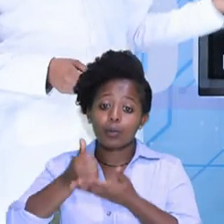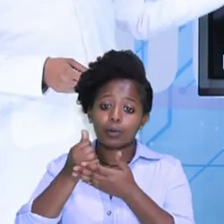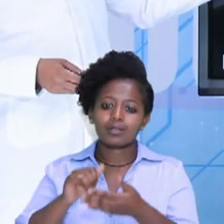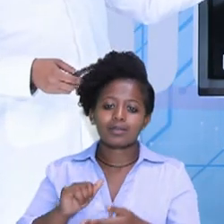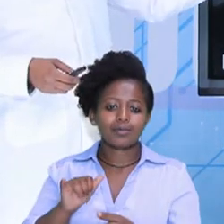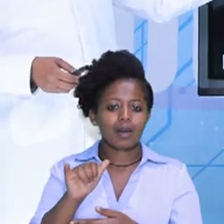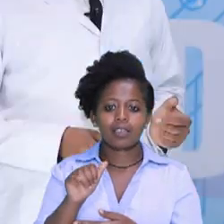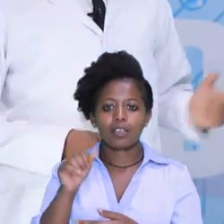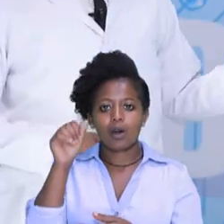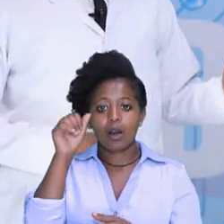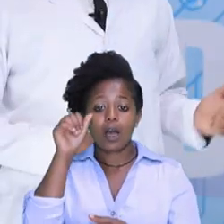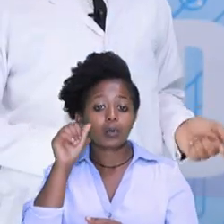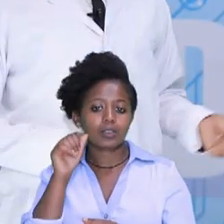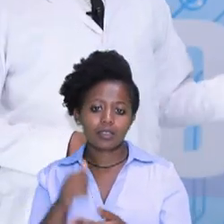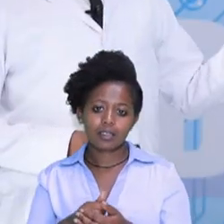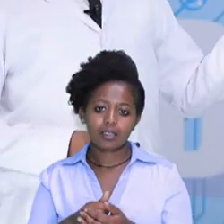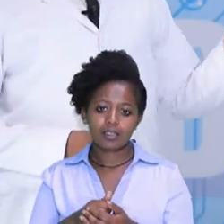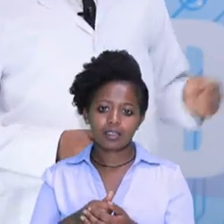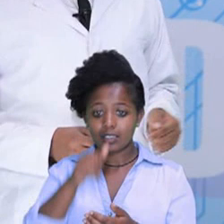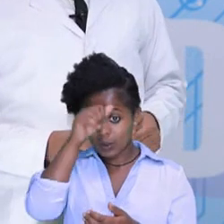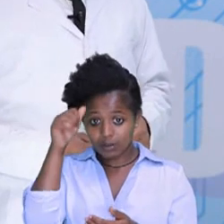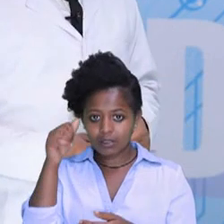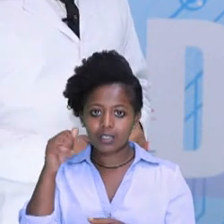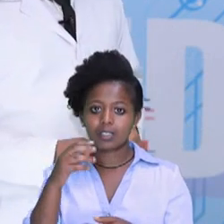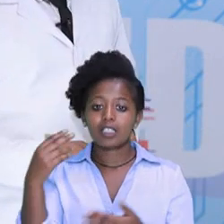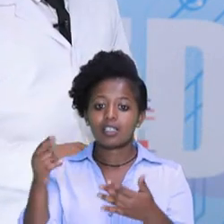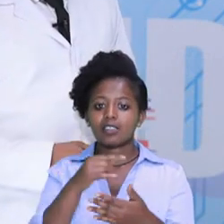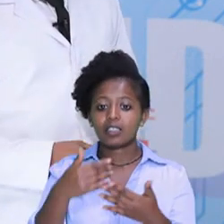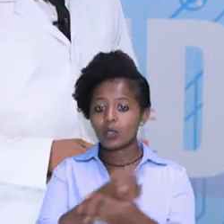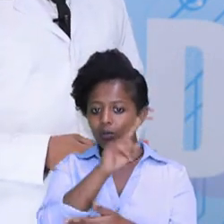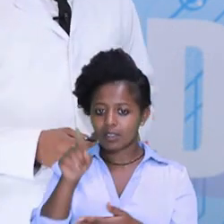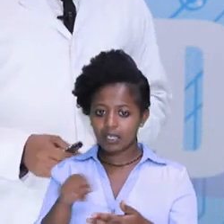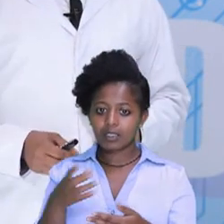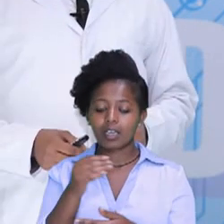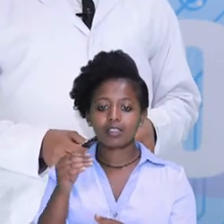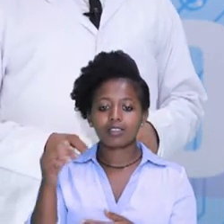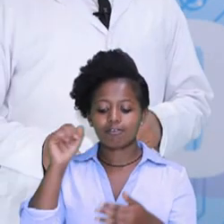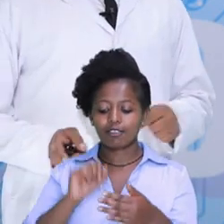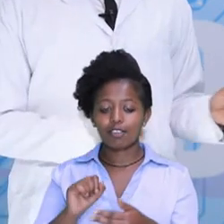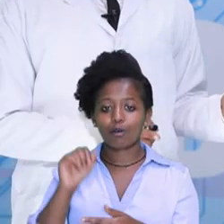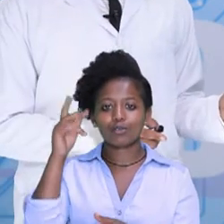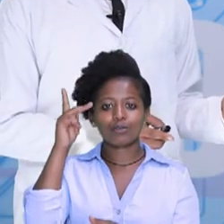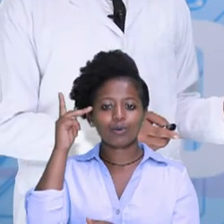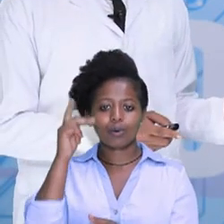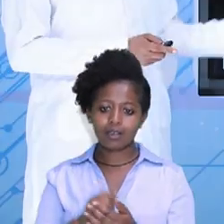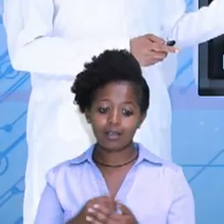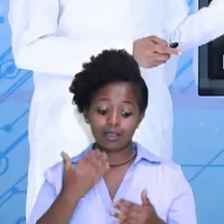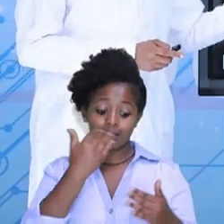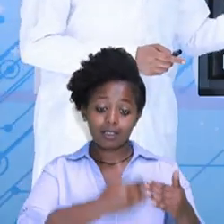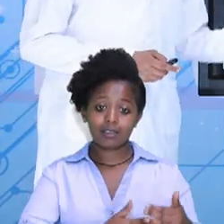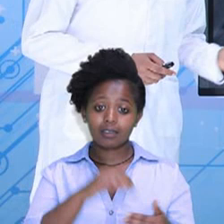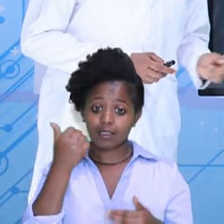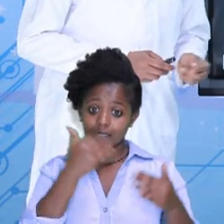by Australia, New Zealand, and South Korea. On the other side,